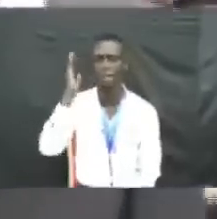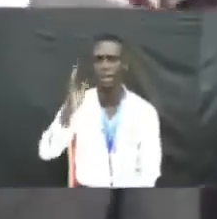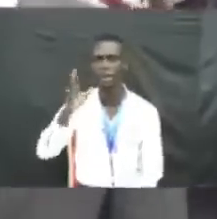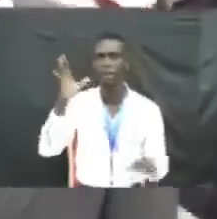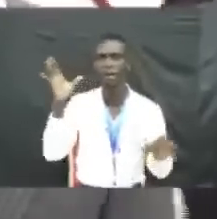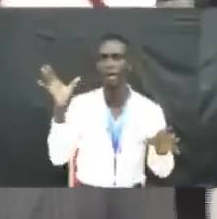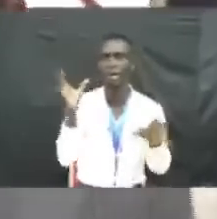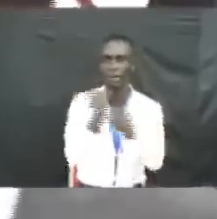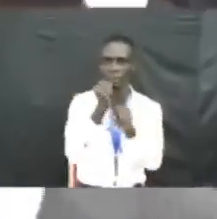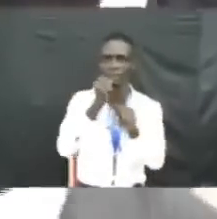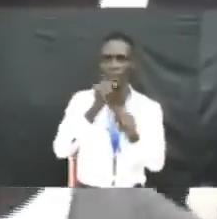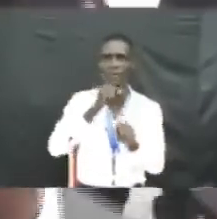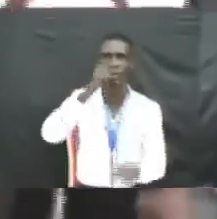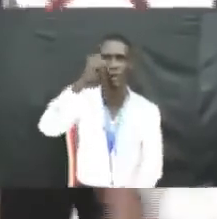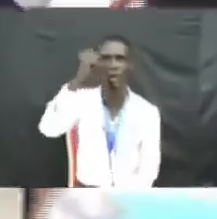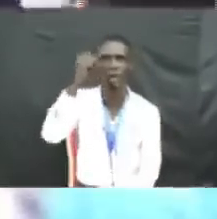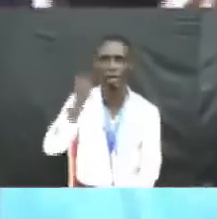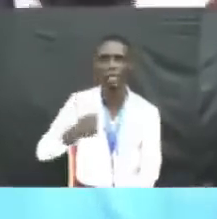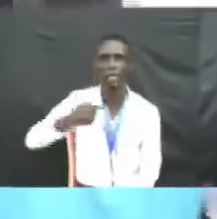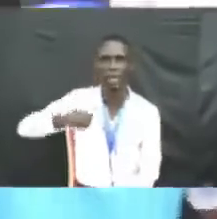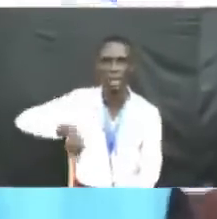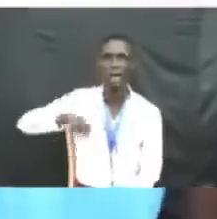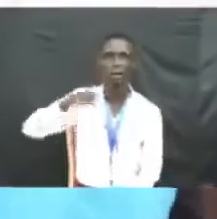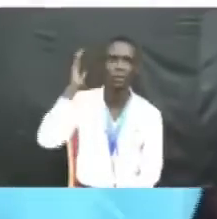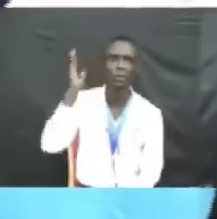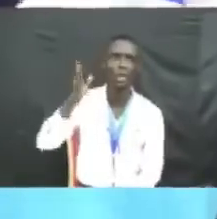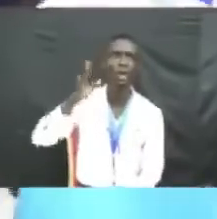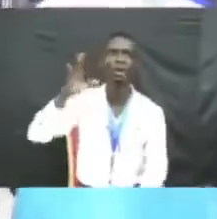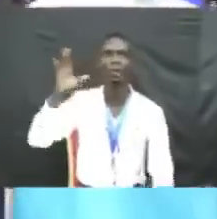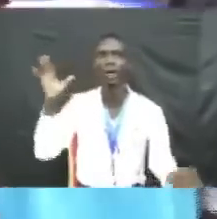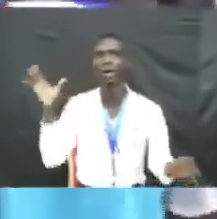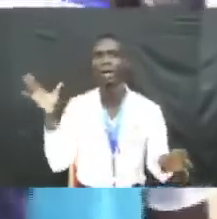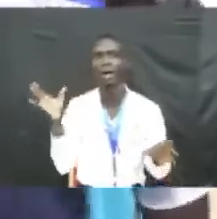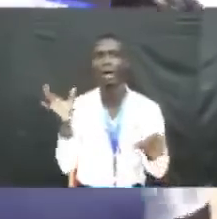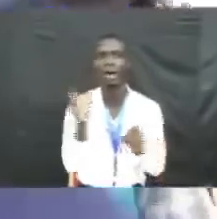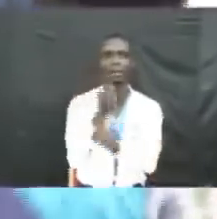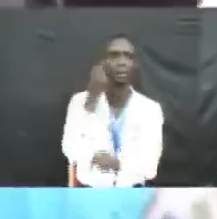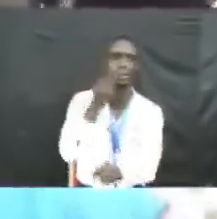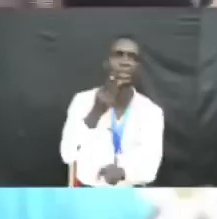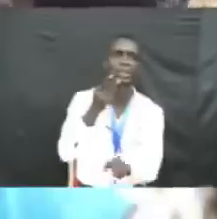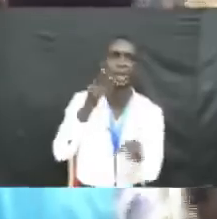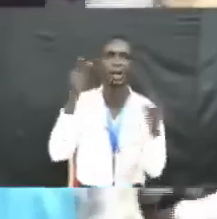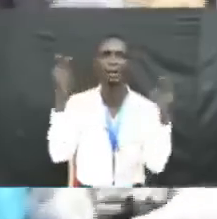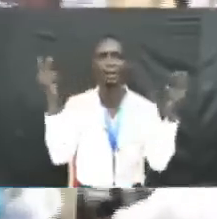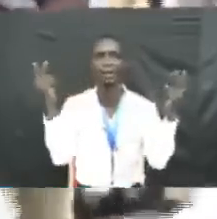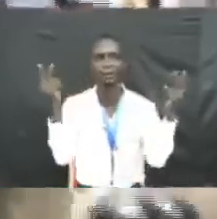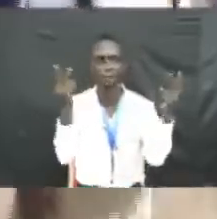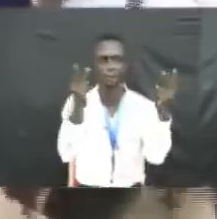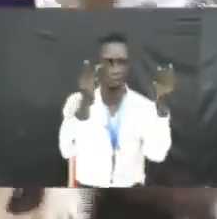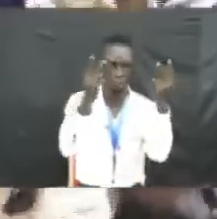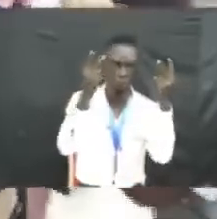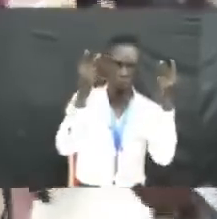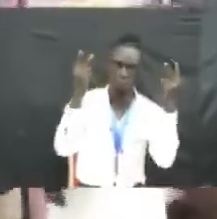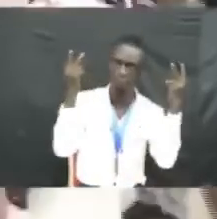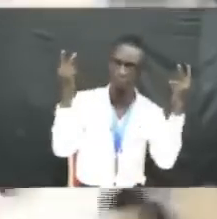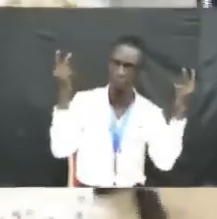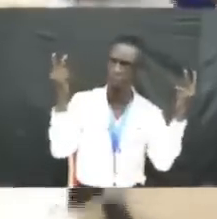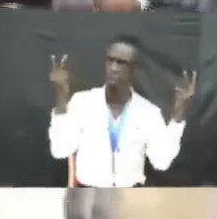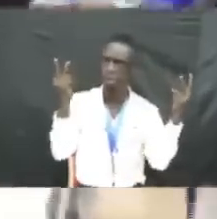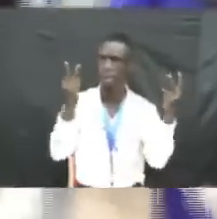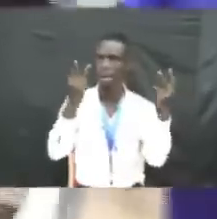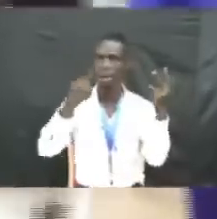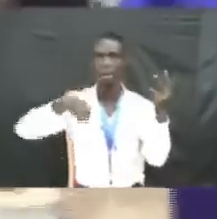we shall overcome. Surely we shall overcome. The victory. see the